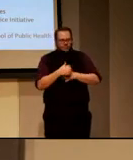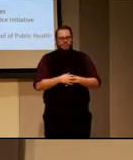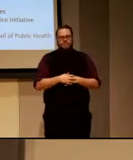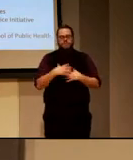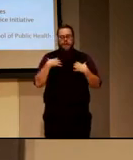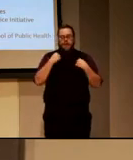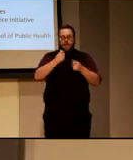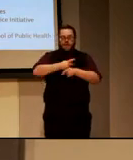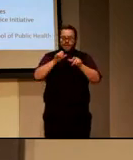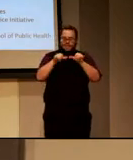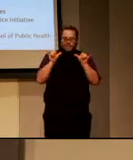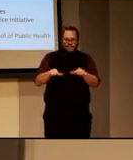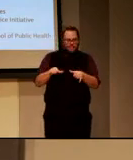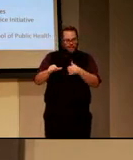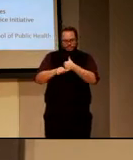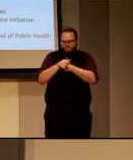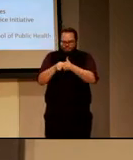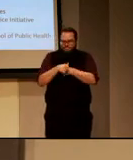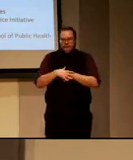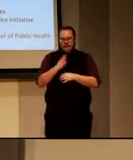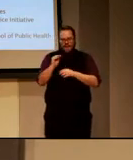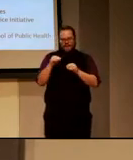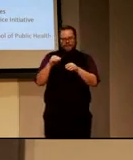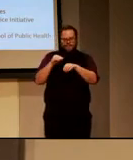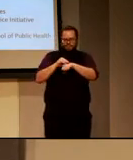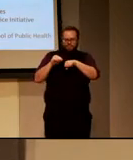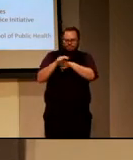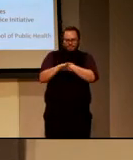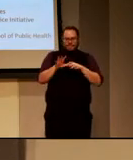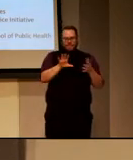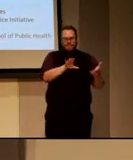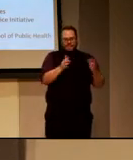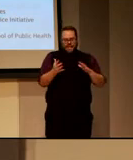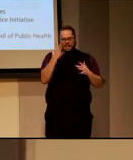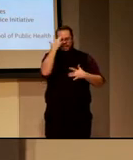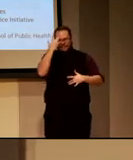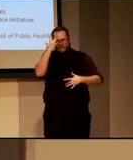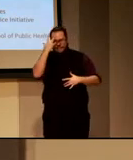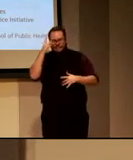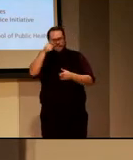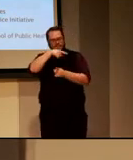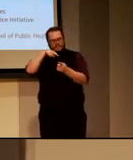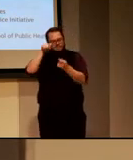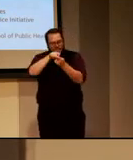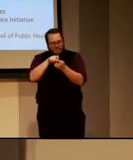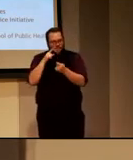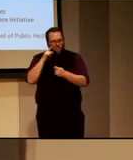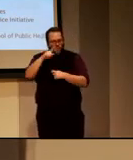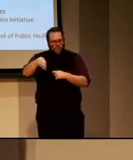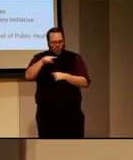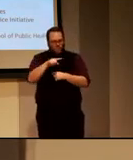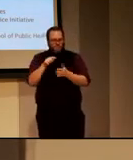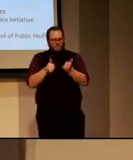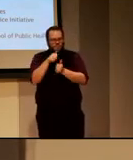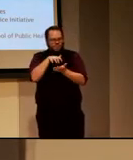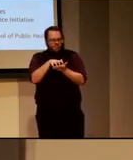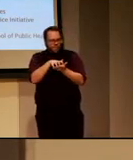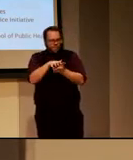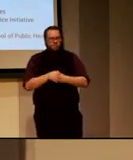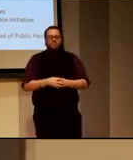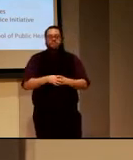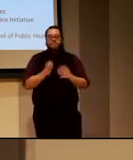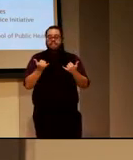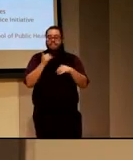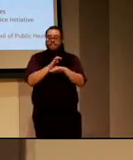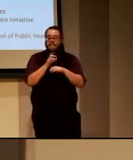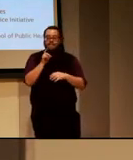threatening our healthcare systems, and contributing to death and disease, especially among our most vulnerable populations. Dr. Salas joins us tonight